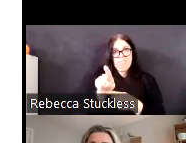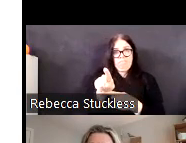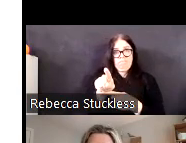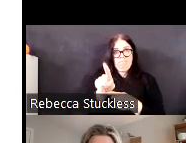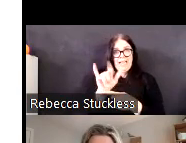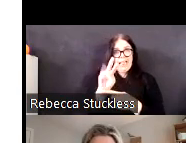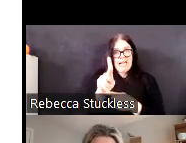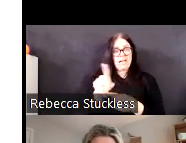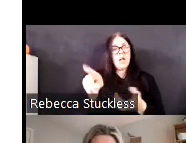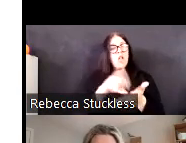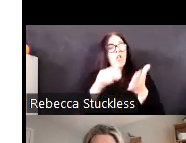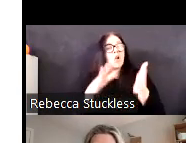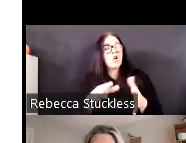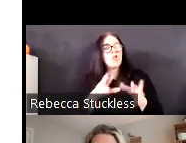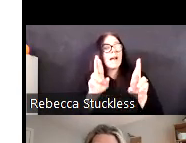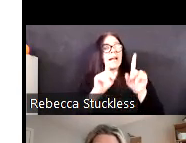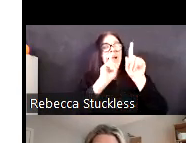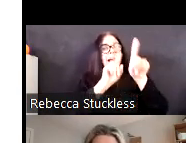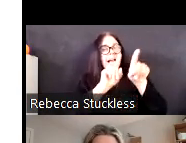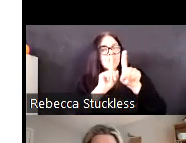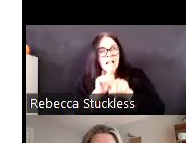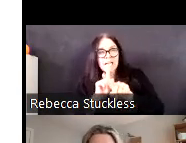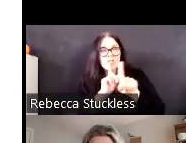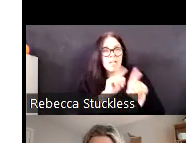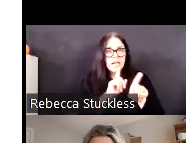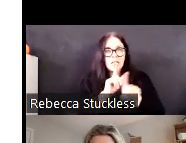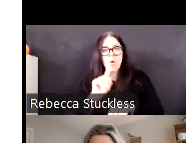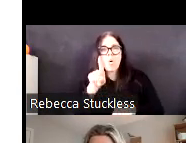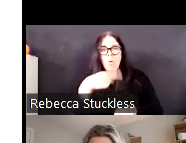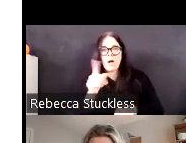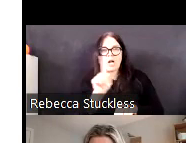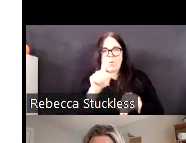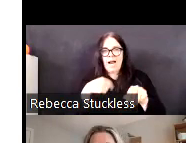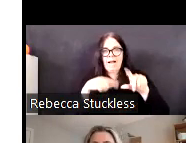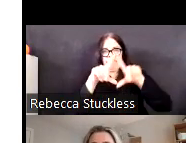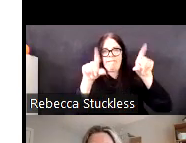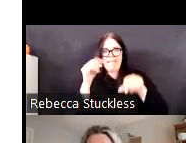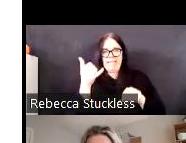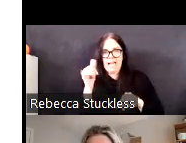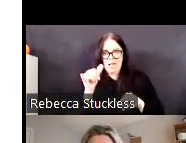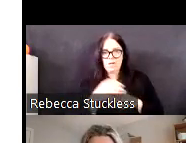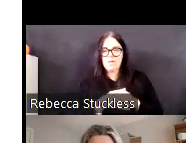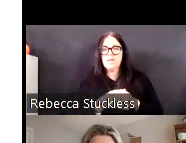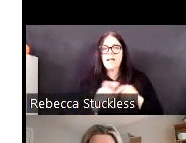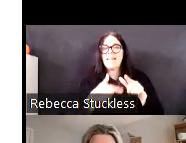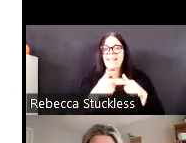The learner would basically answer the fields only where they would see fields in yellow. And